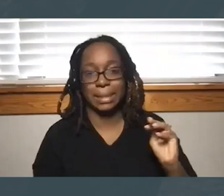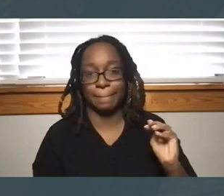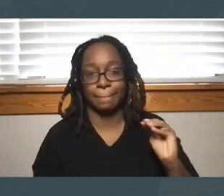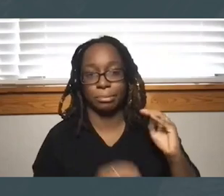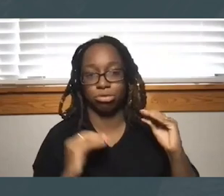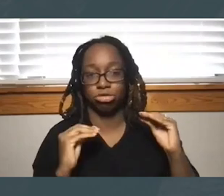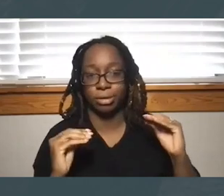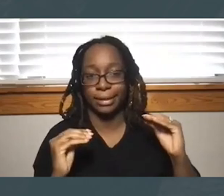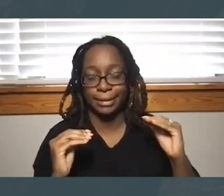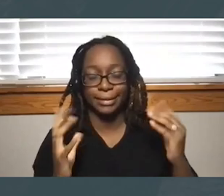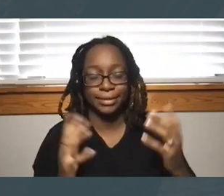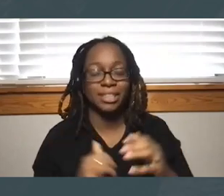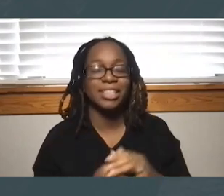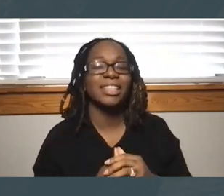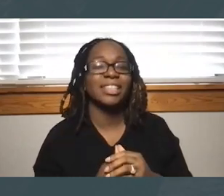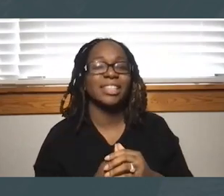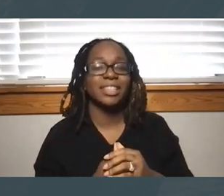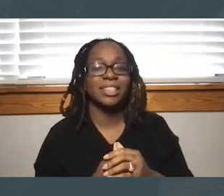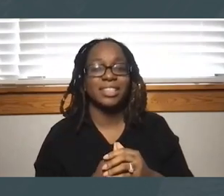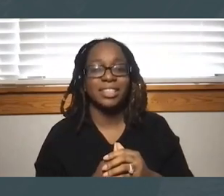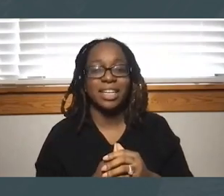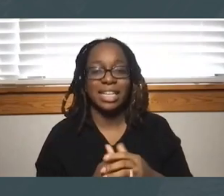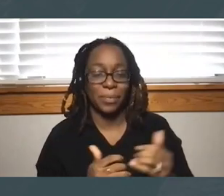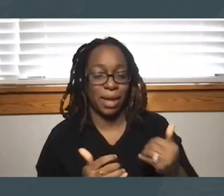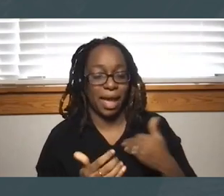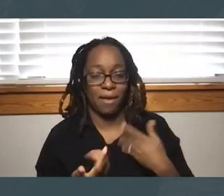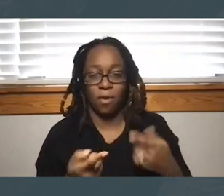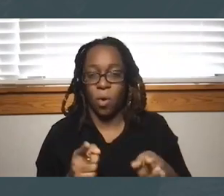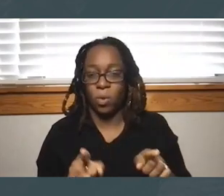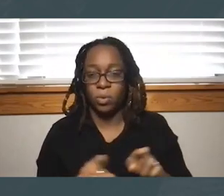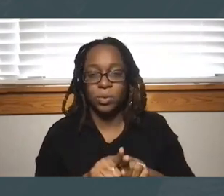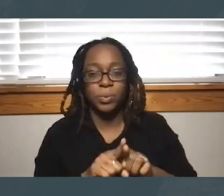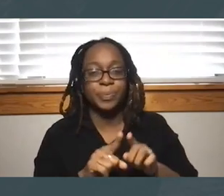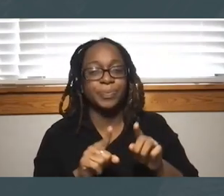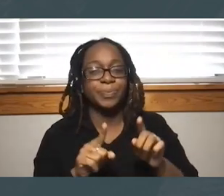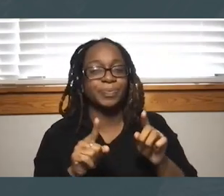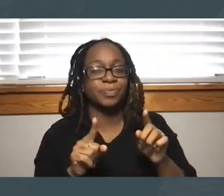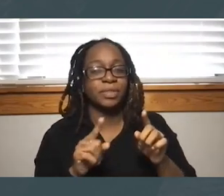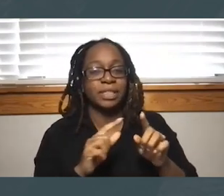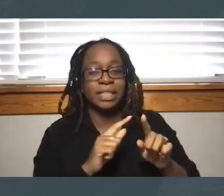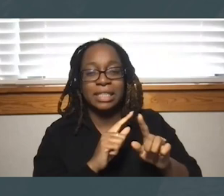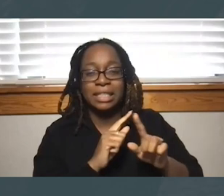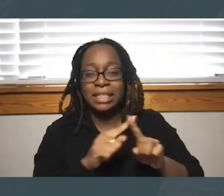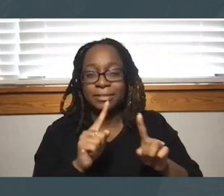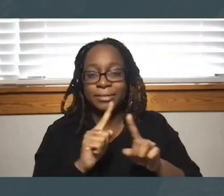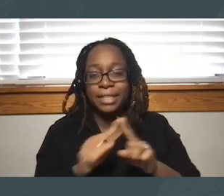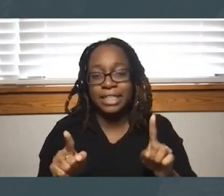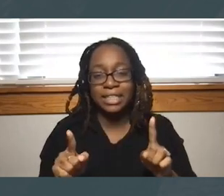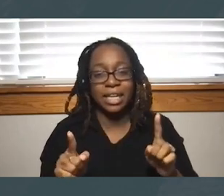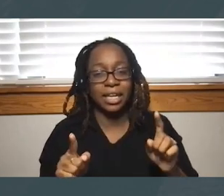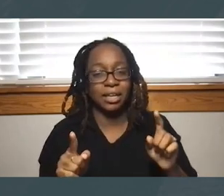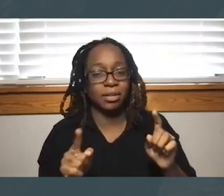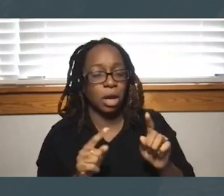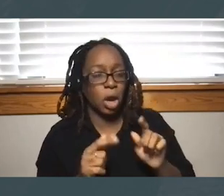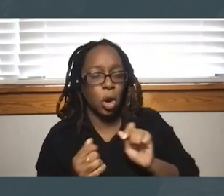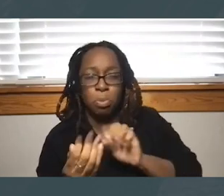And there were then these convergences between, you know, modes utilized in that, like how do